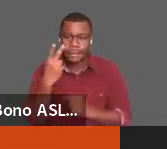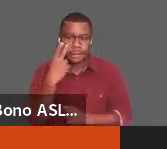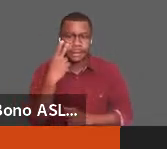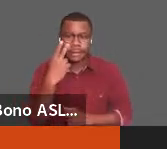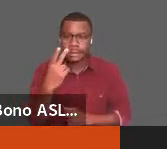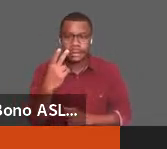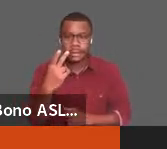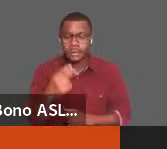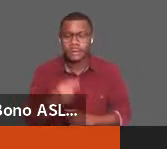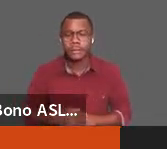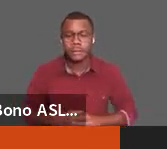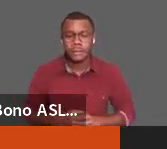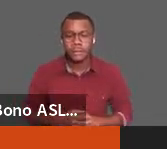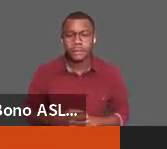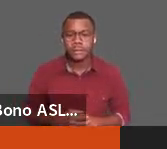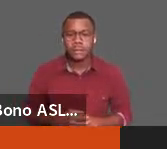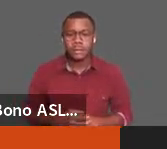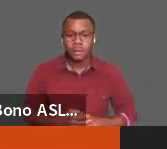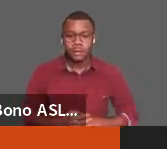Okay.